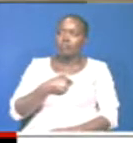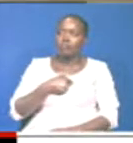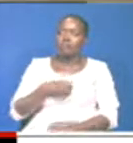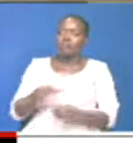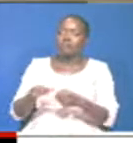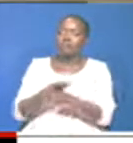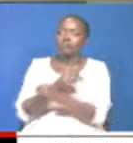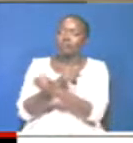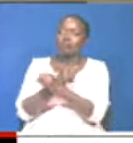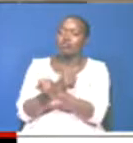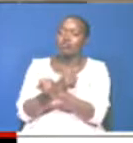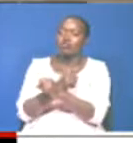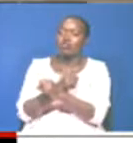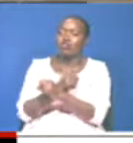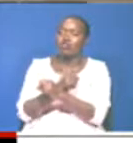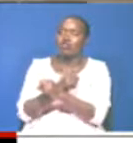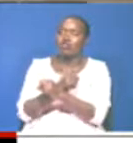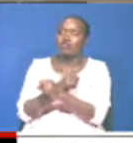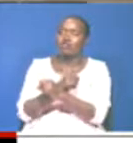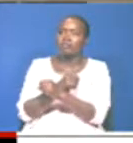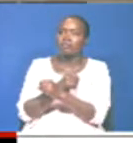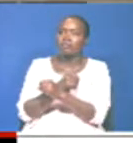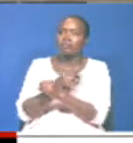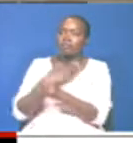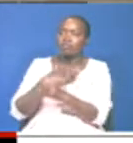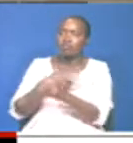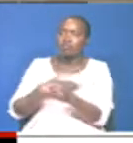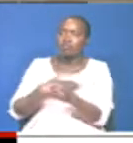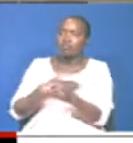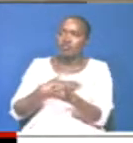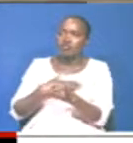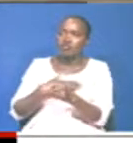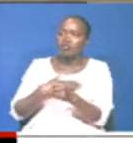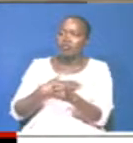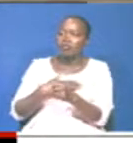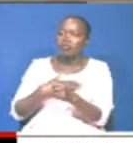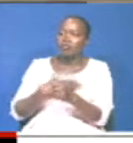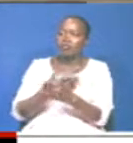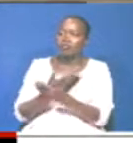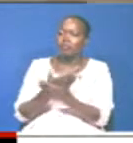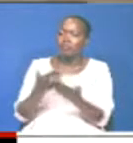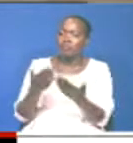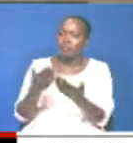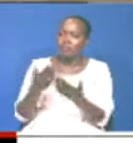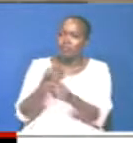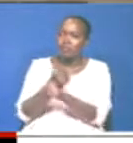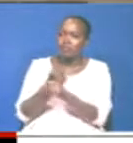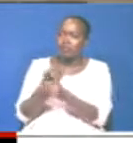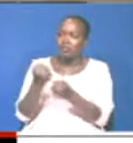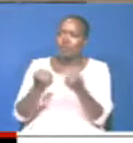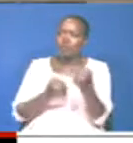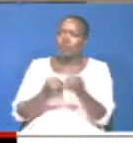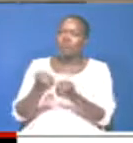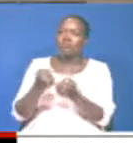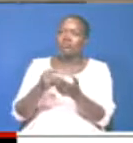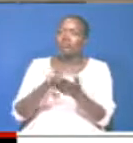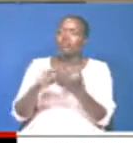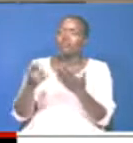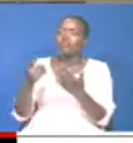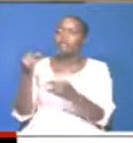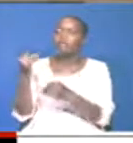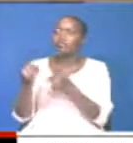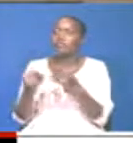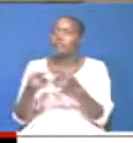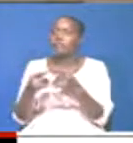protection because now this becomes the body of the vehicular as you move along to whatever destination that you be